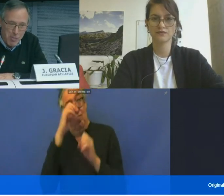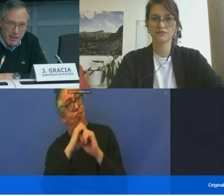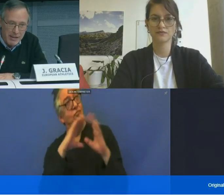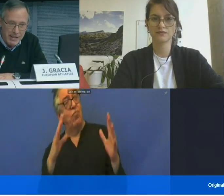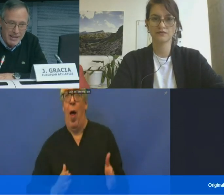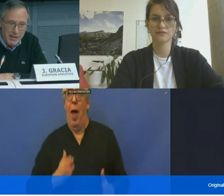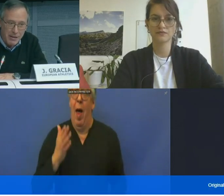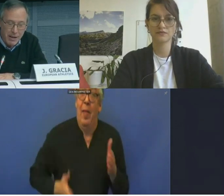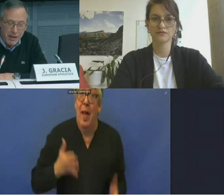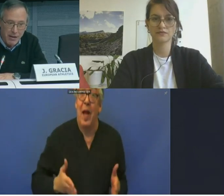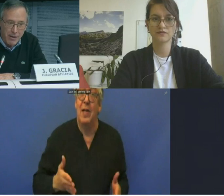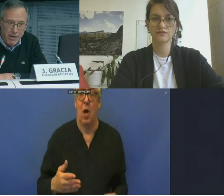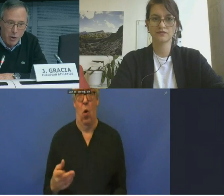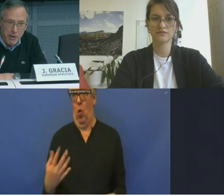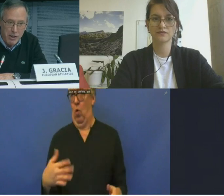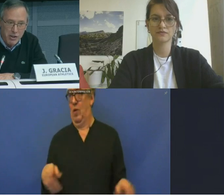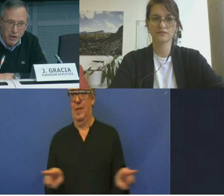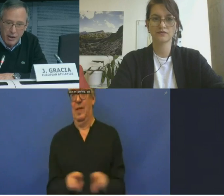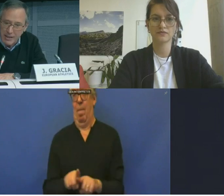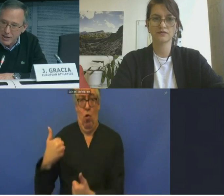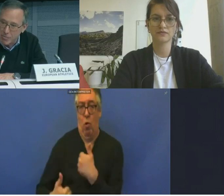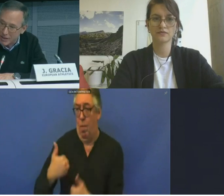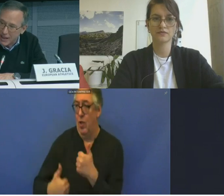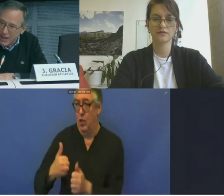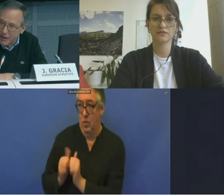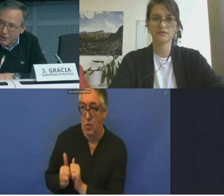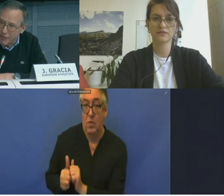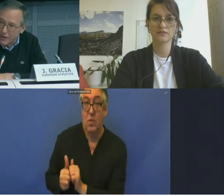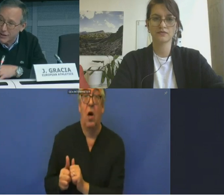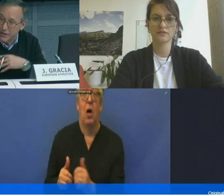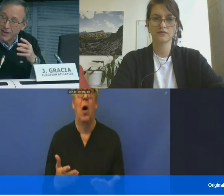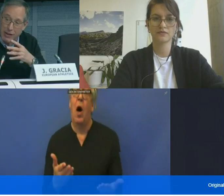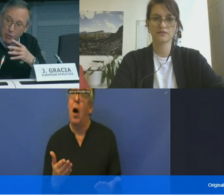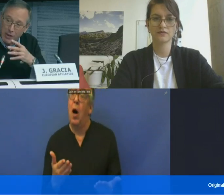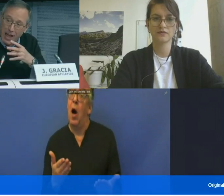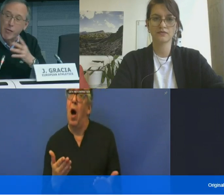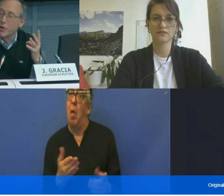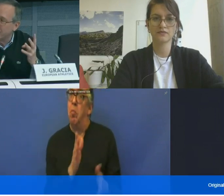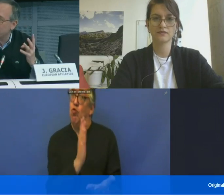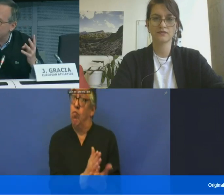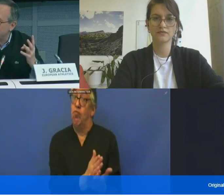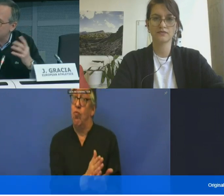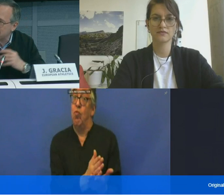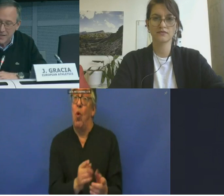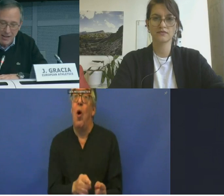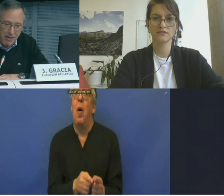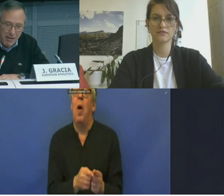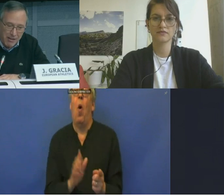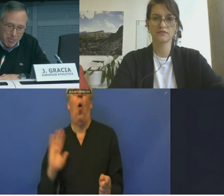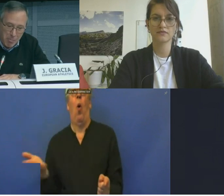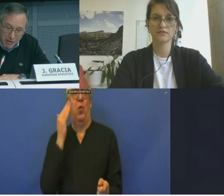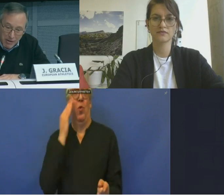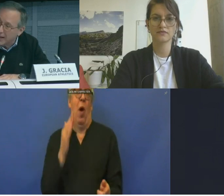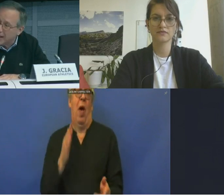Athletics is a competition organization. But this is what everybody understands. But